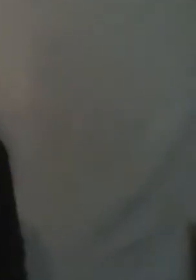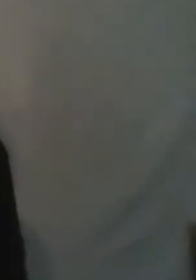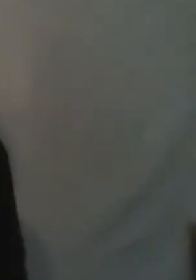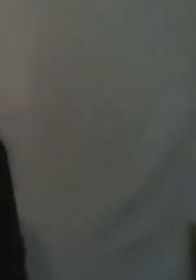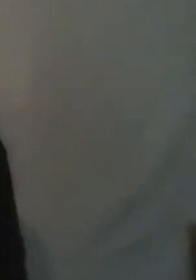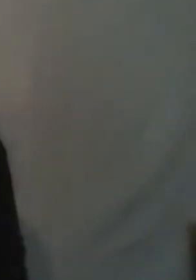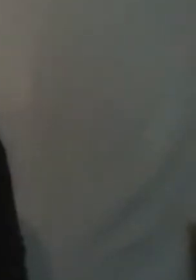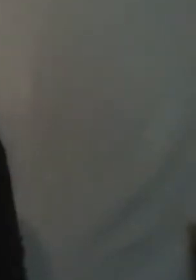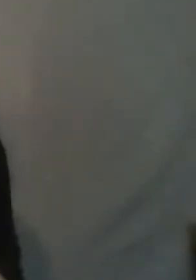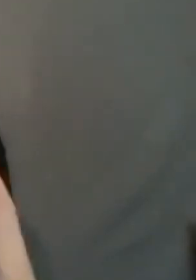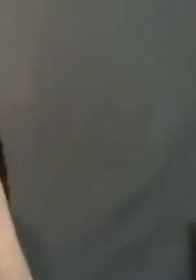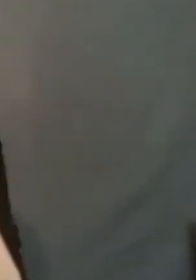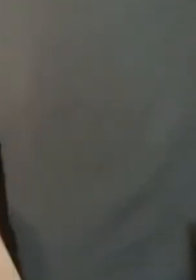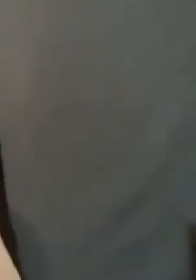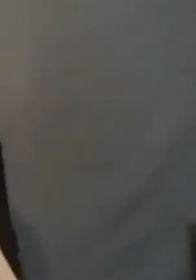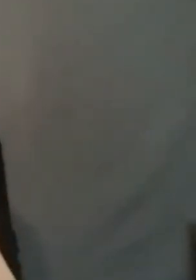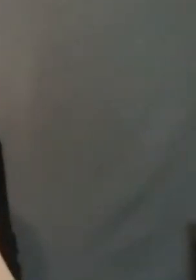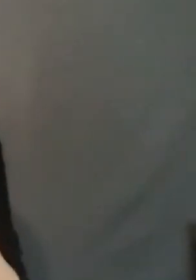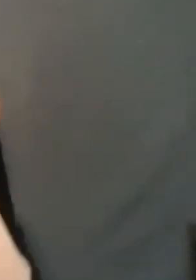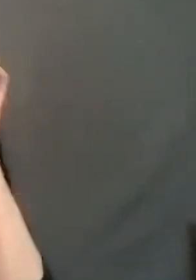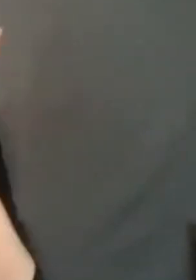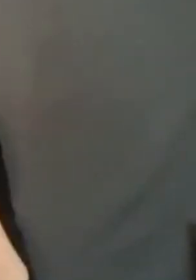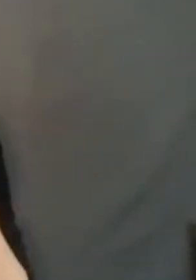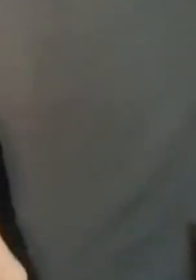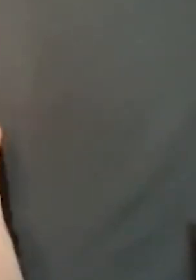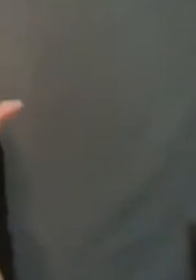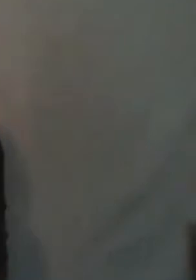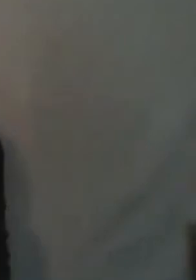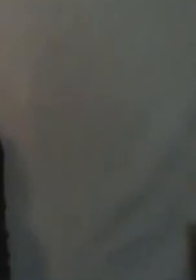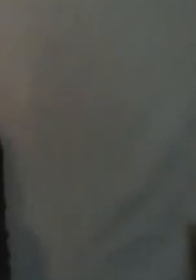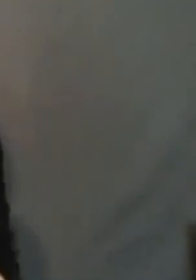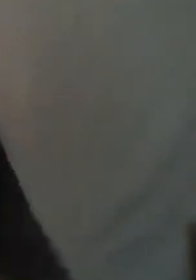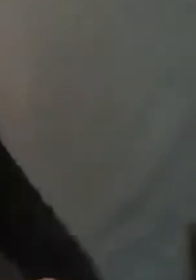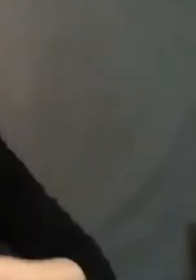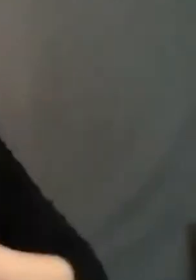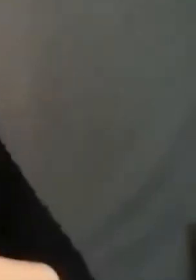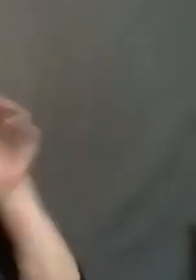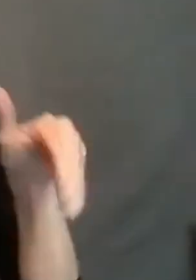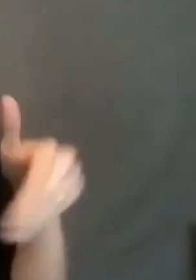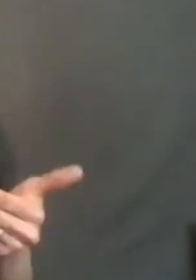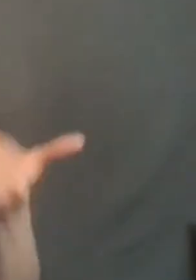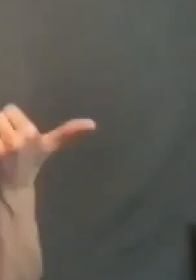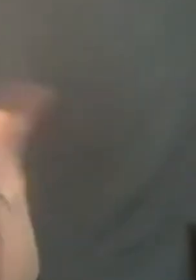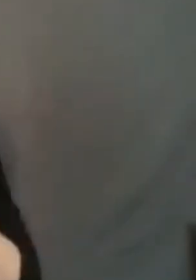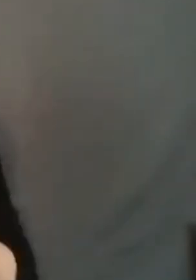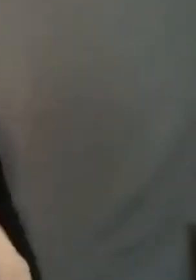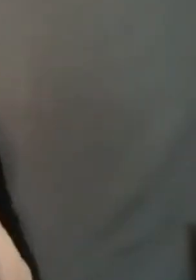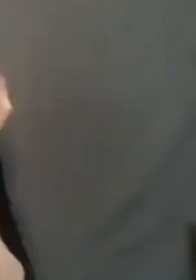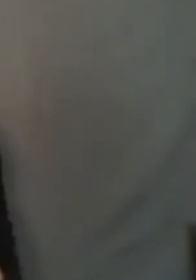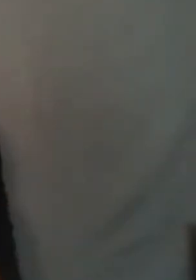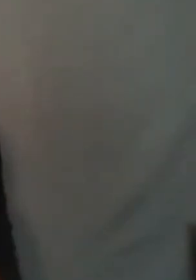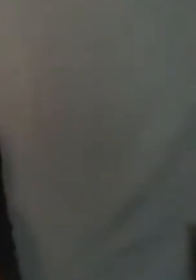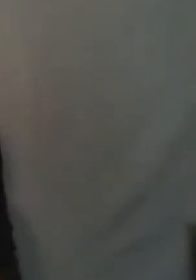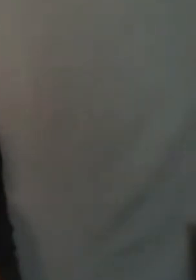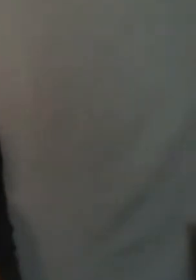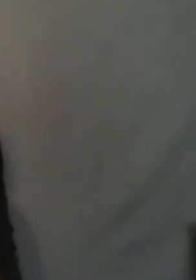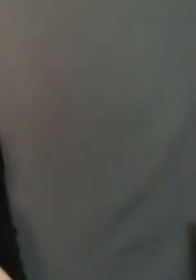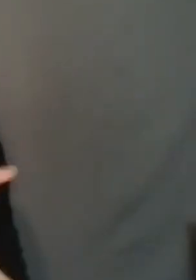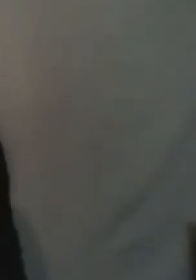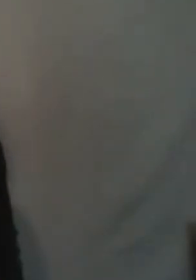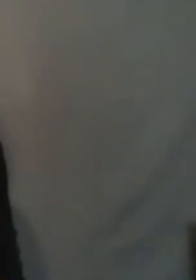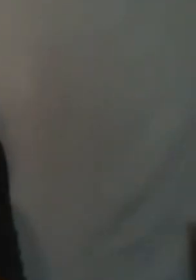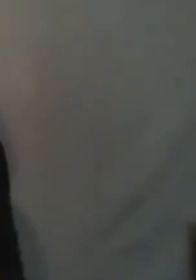Association, AERA, and I'm pleased to welcome you to today's workshop, Cutting Edge